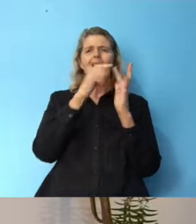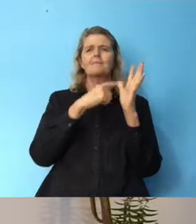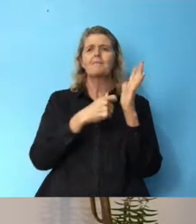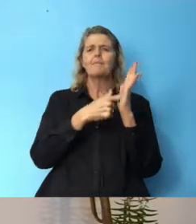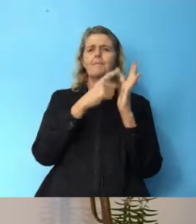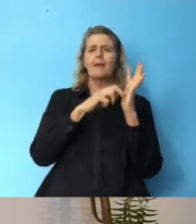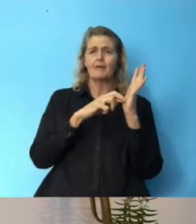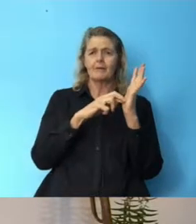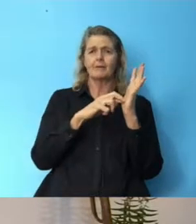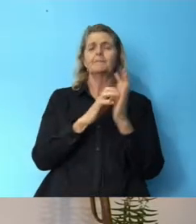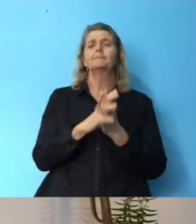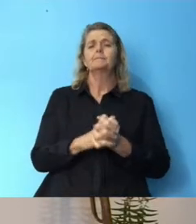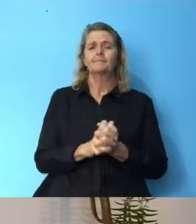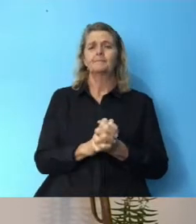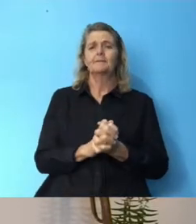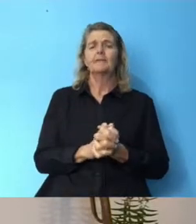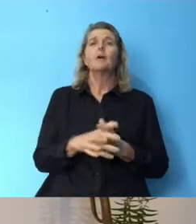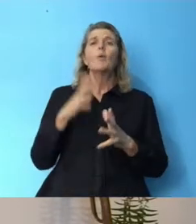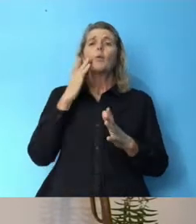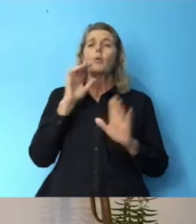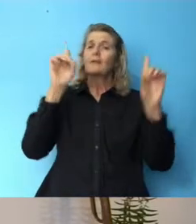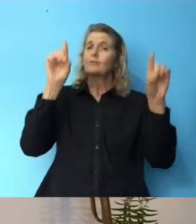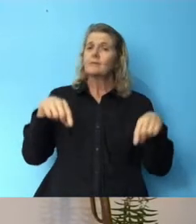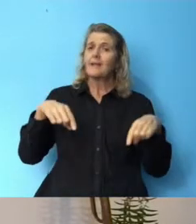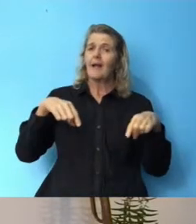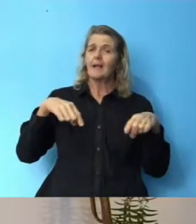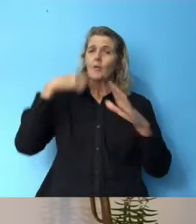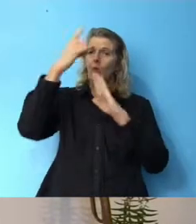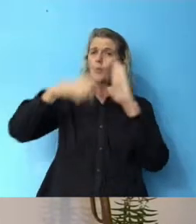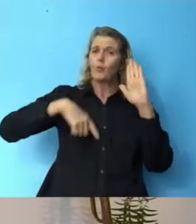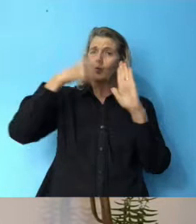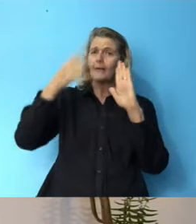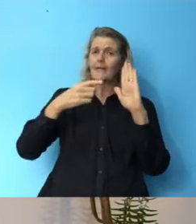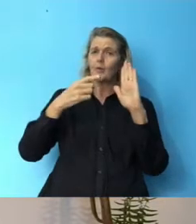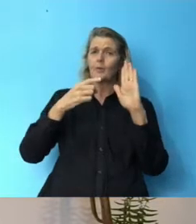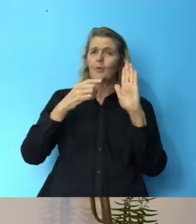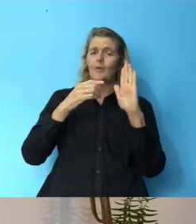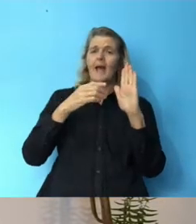And we're leaving 3 spaces in between, 1, 2, 3. So there's my yellow.